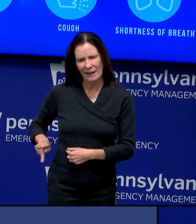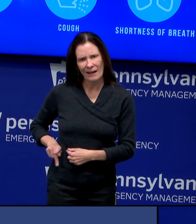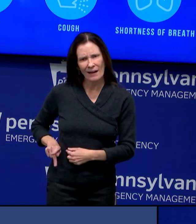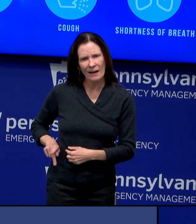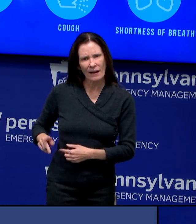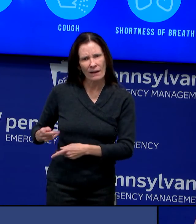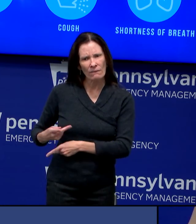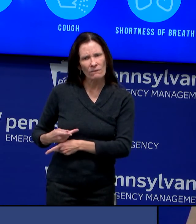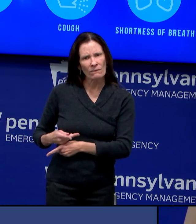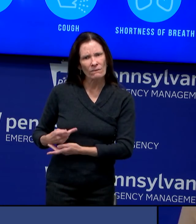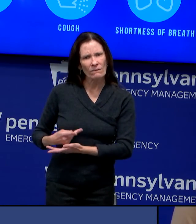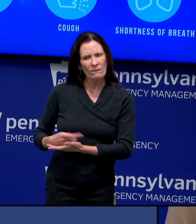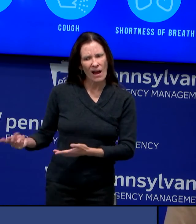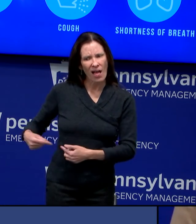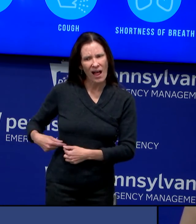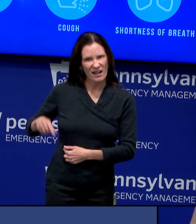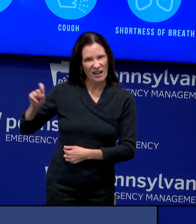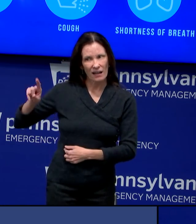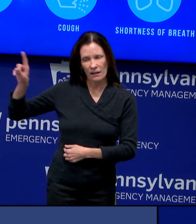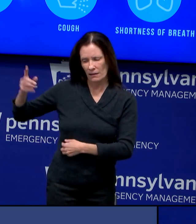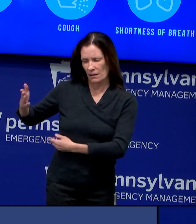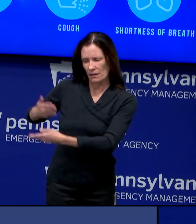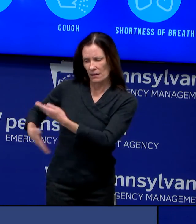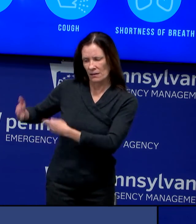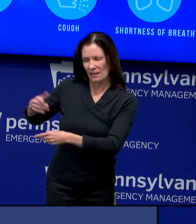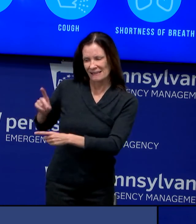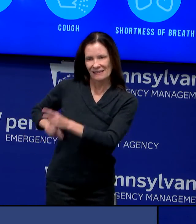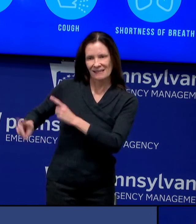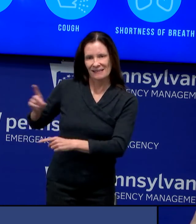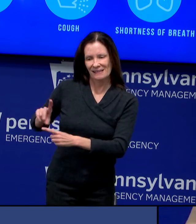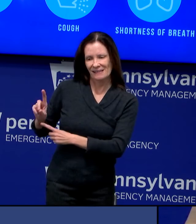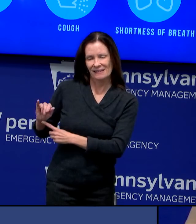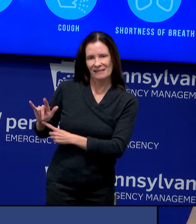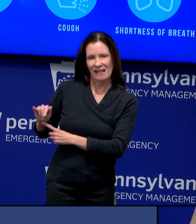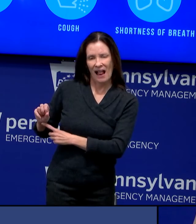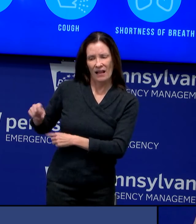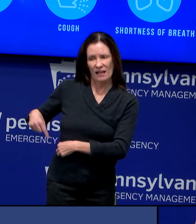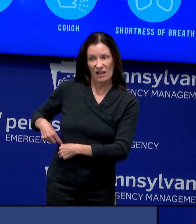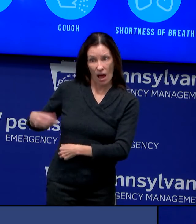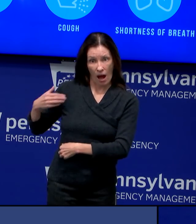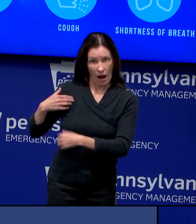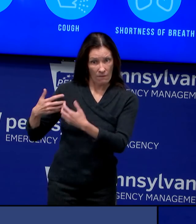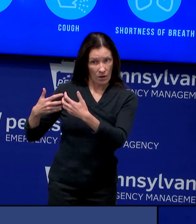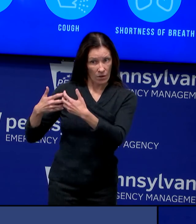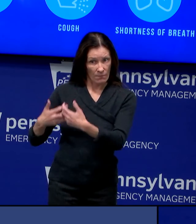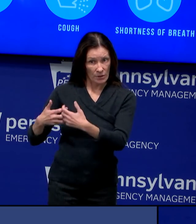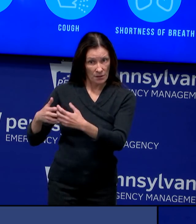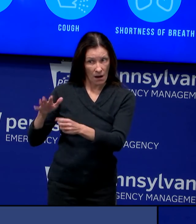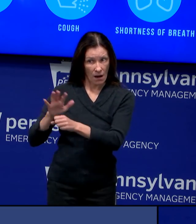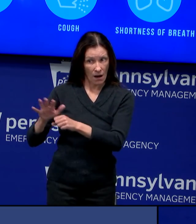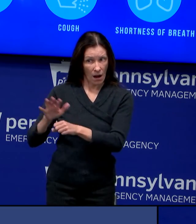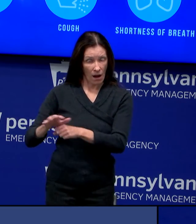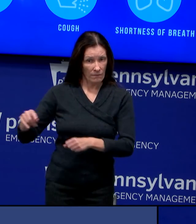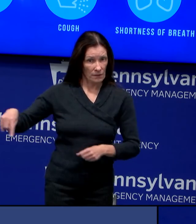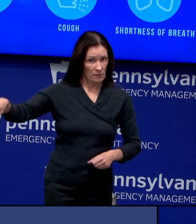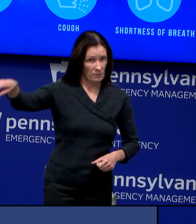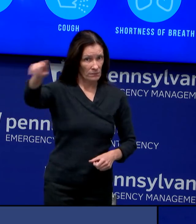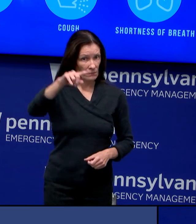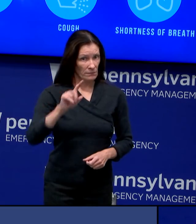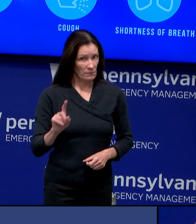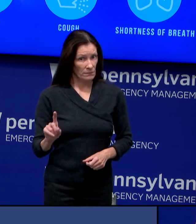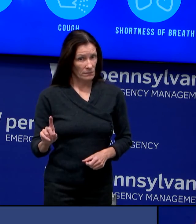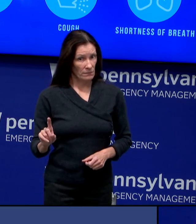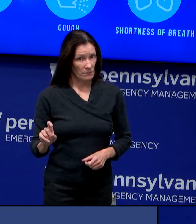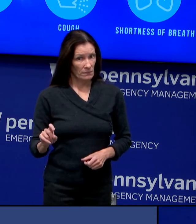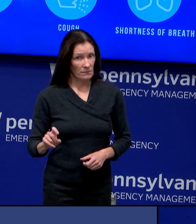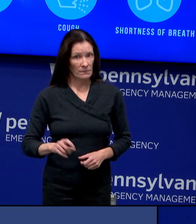need. I have heard that there's challenges with dialysis machines. I don't have granular data at this point, but we will be looking for that and be able to